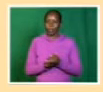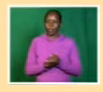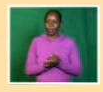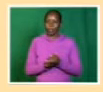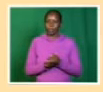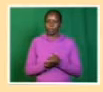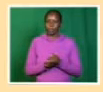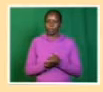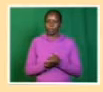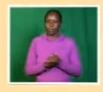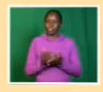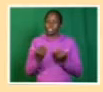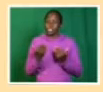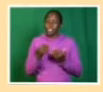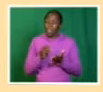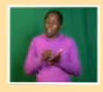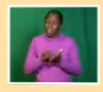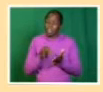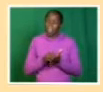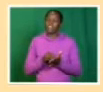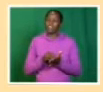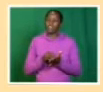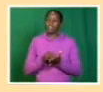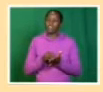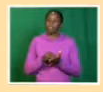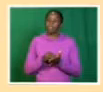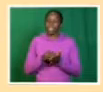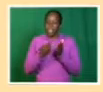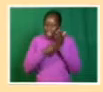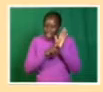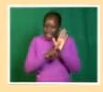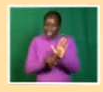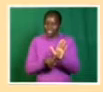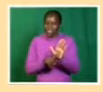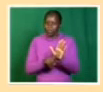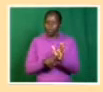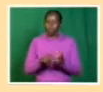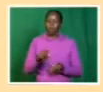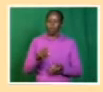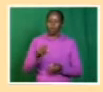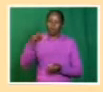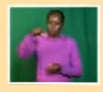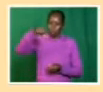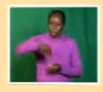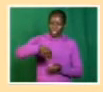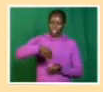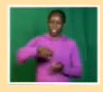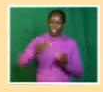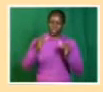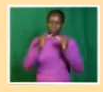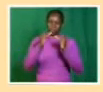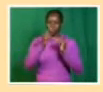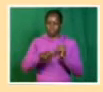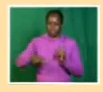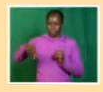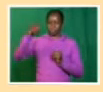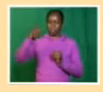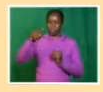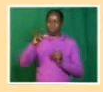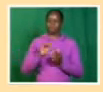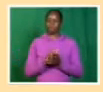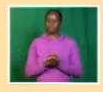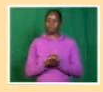So now I have here an example of a quadratic graph. Okay,